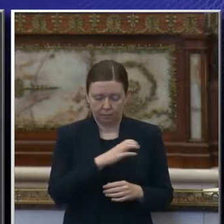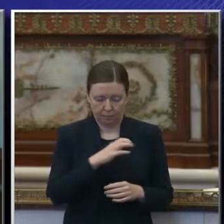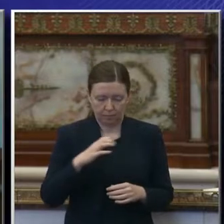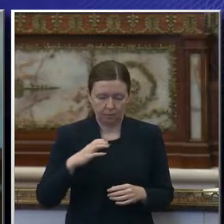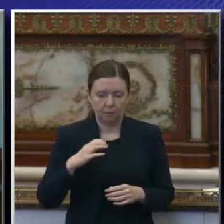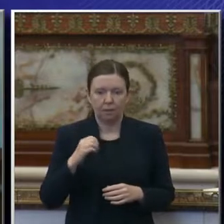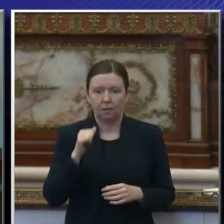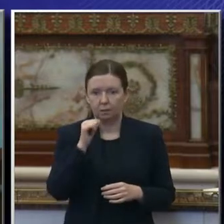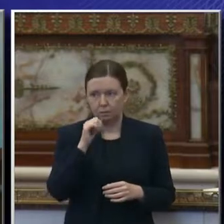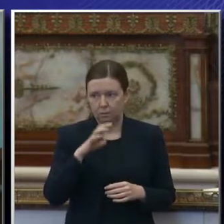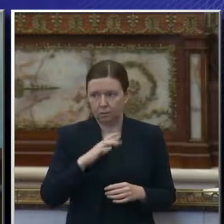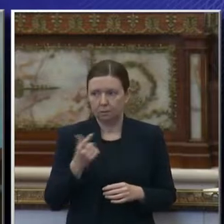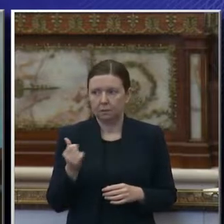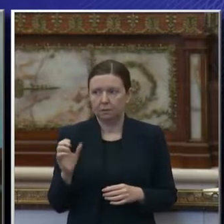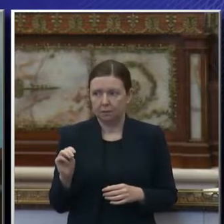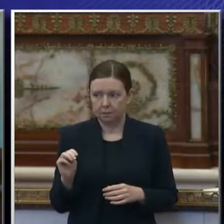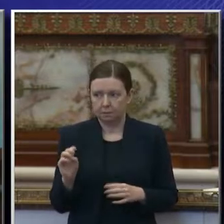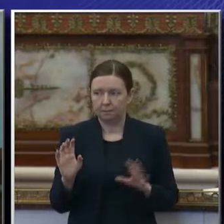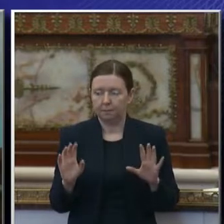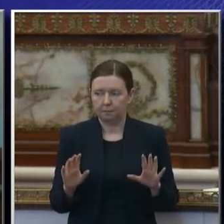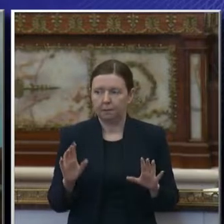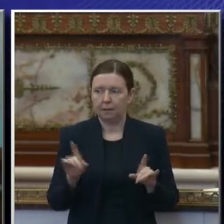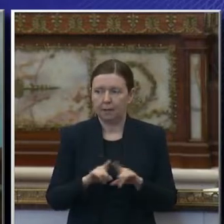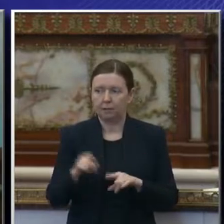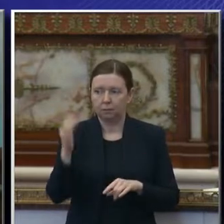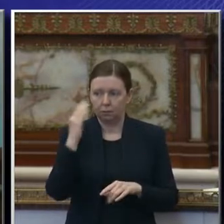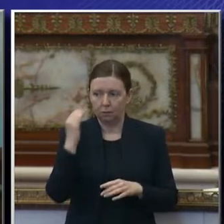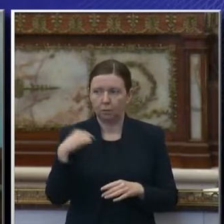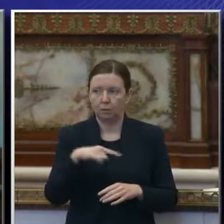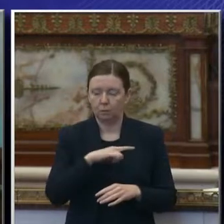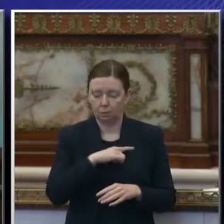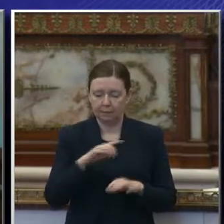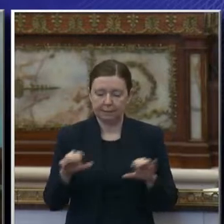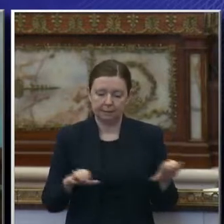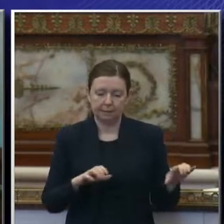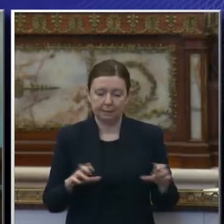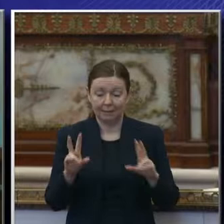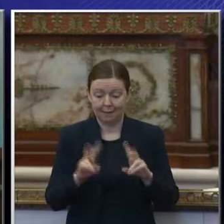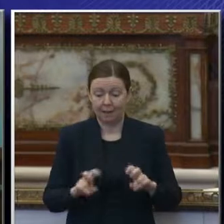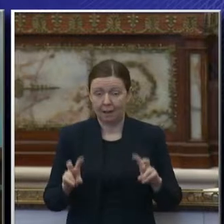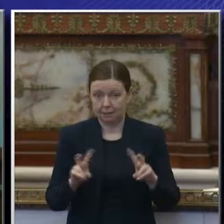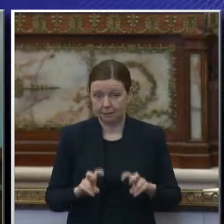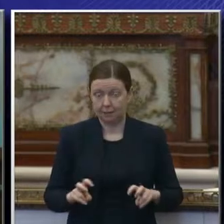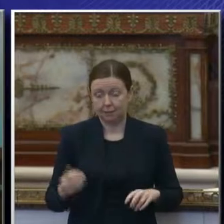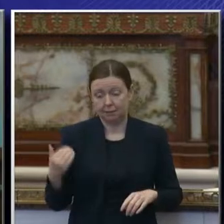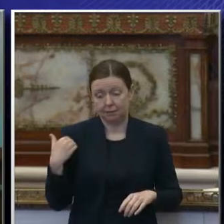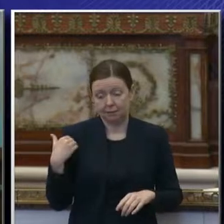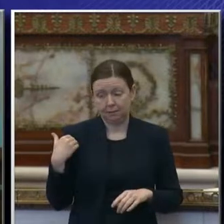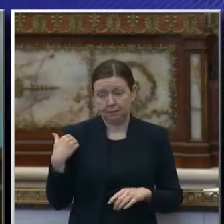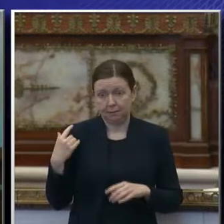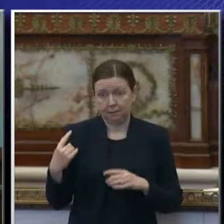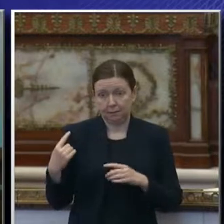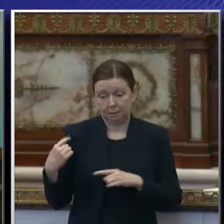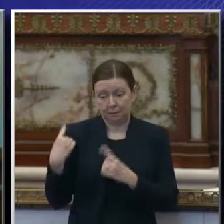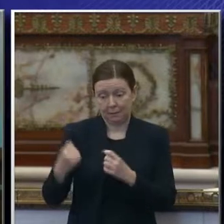Councilman, as you know, we did an analysis this past year